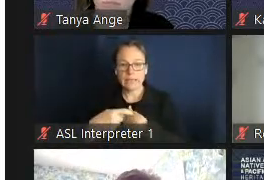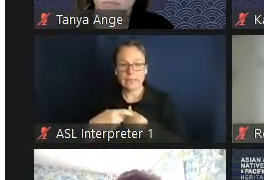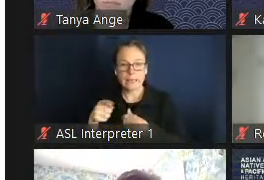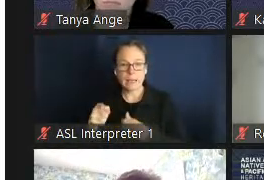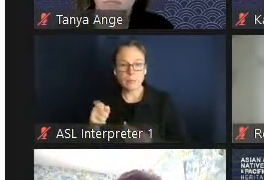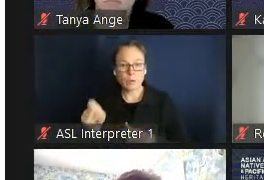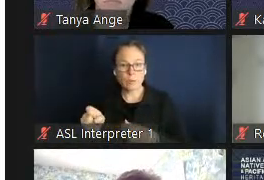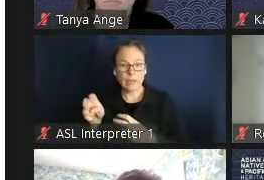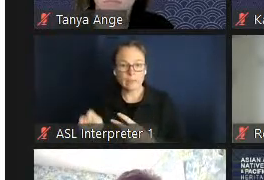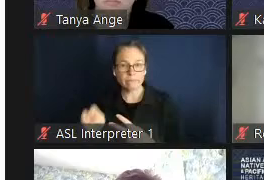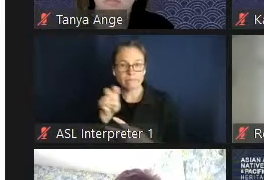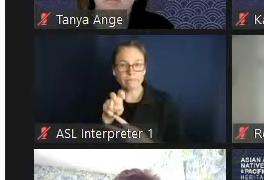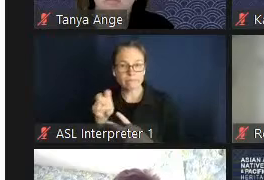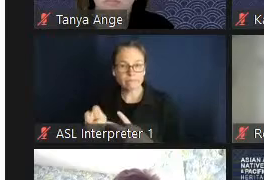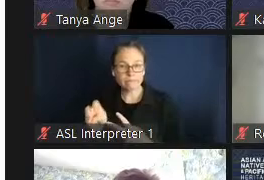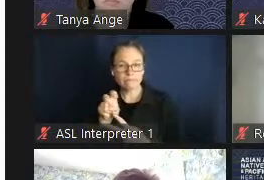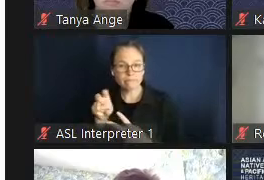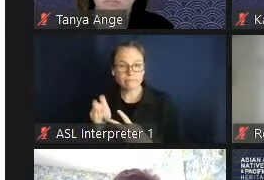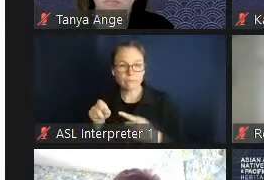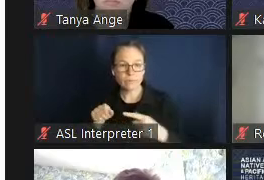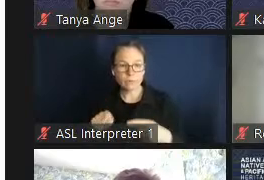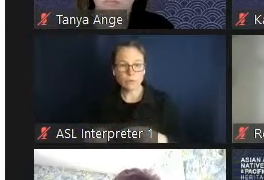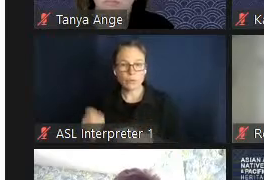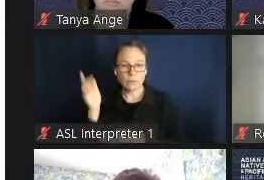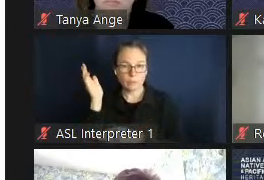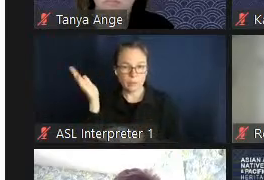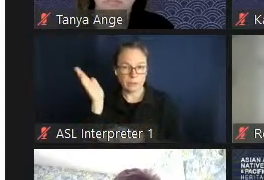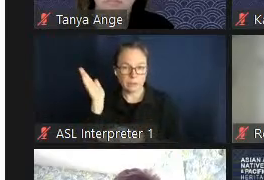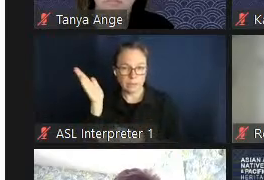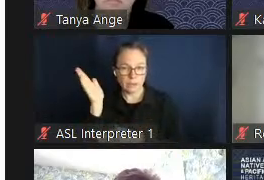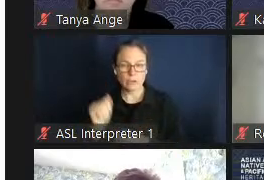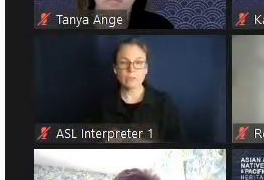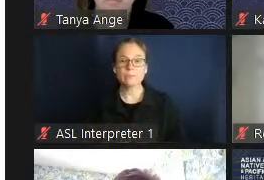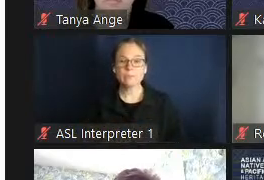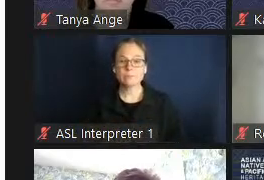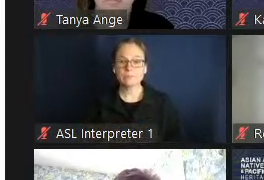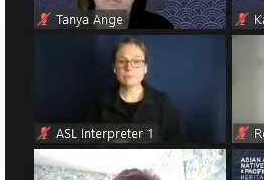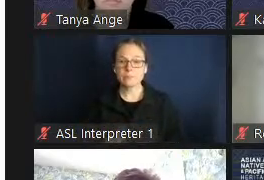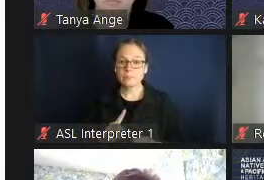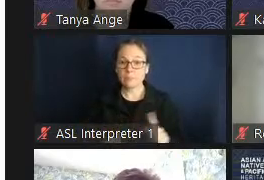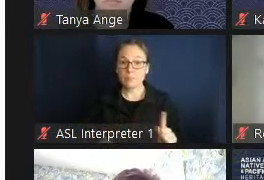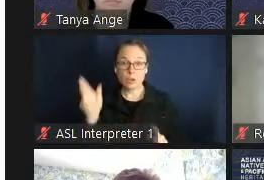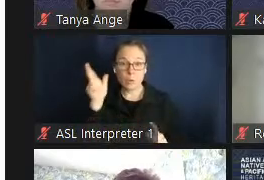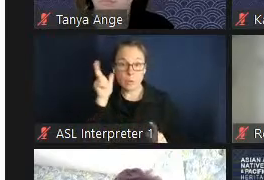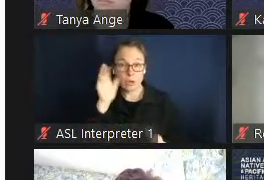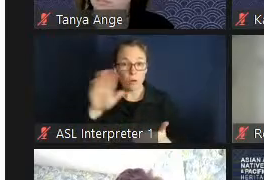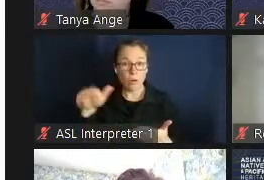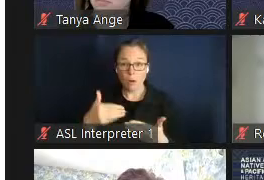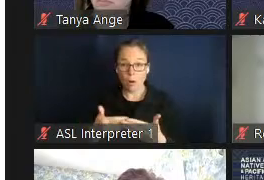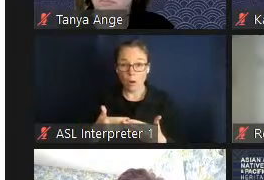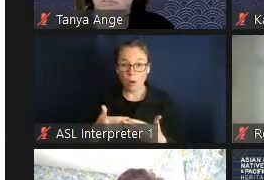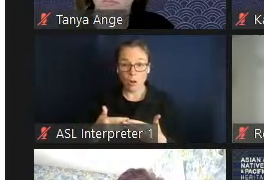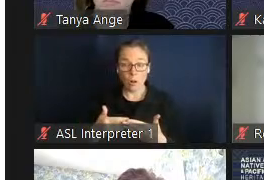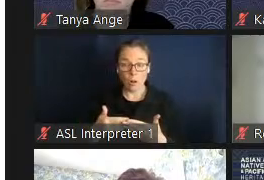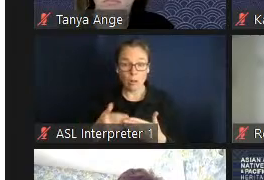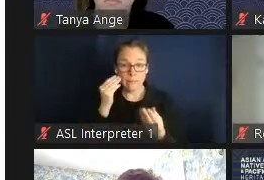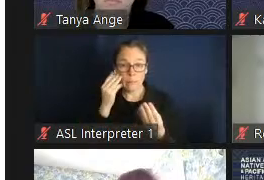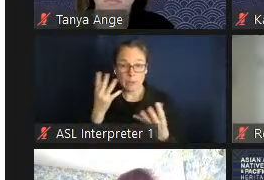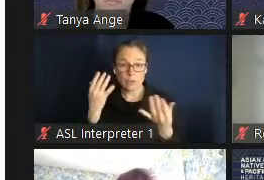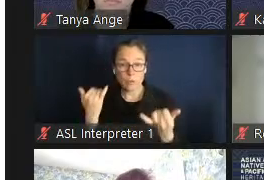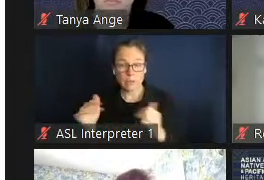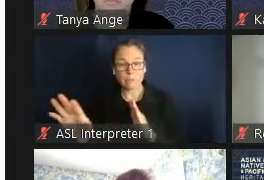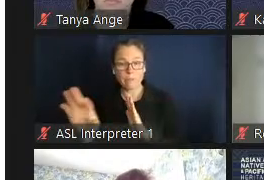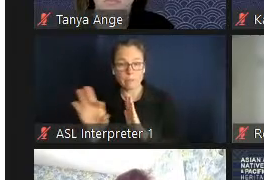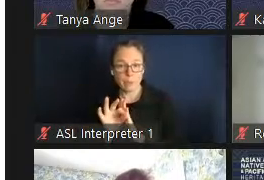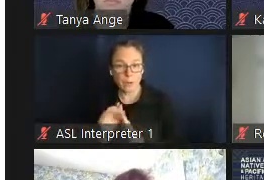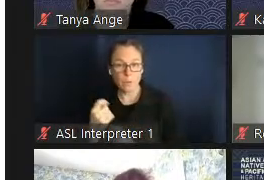any moment during the presentation, but in order to hear all of today's content, you need to select one. If you have